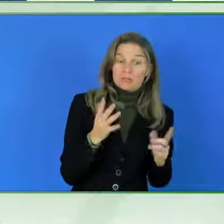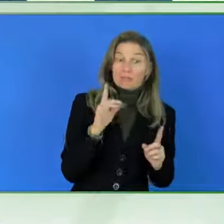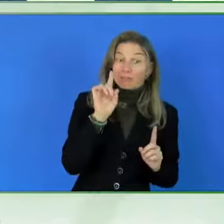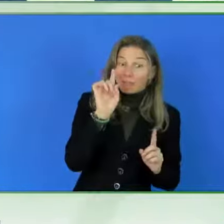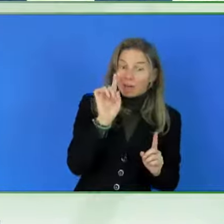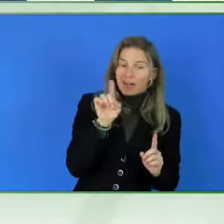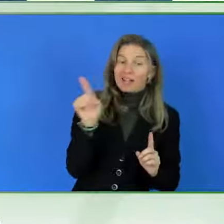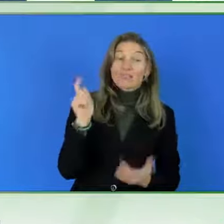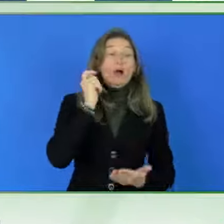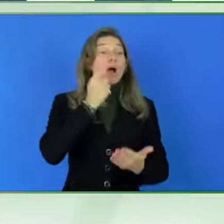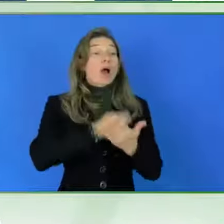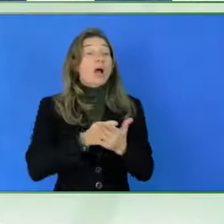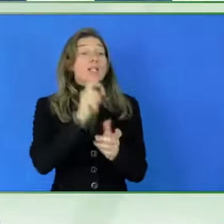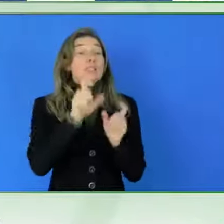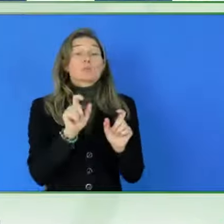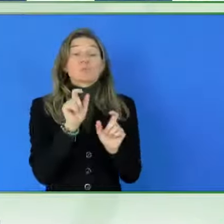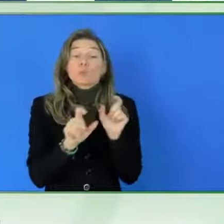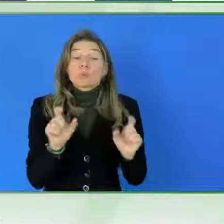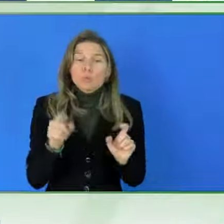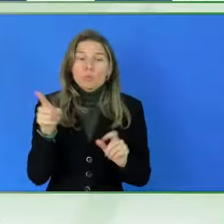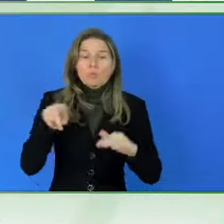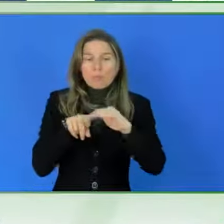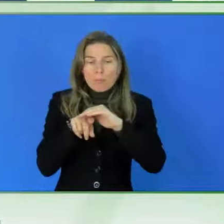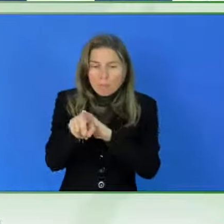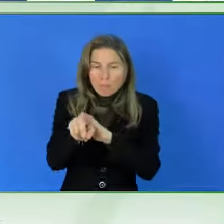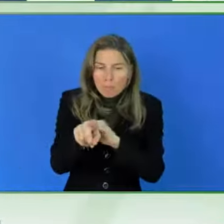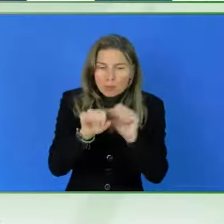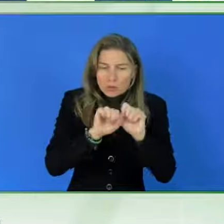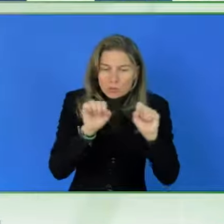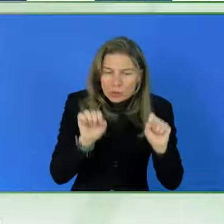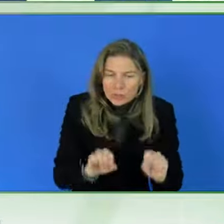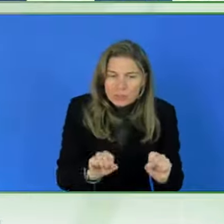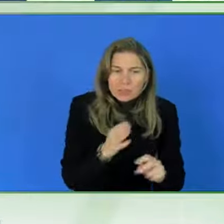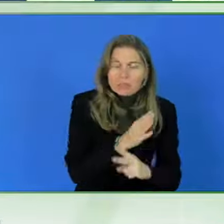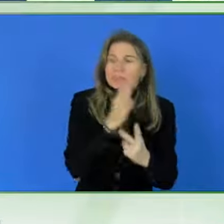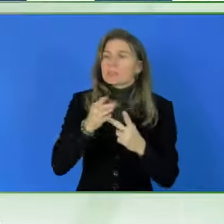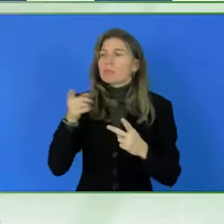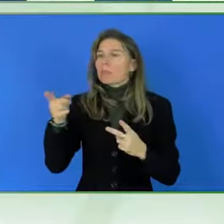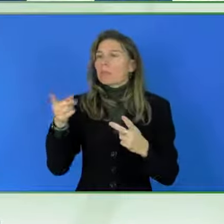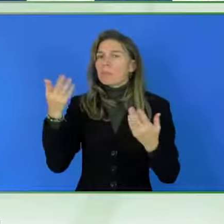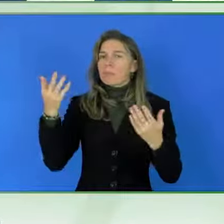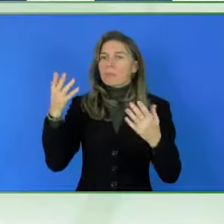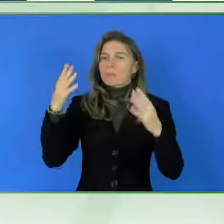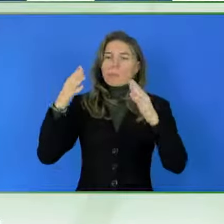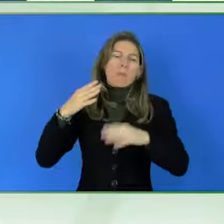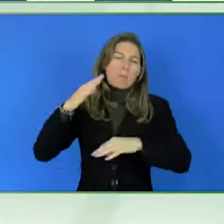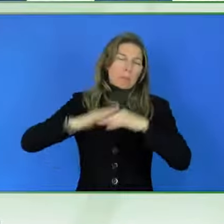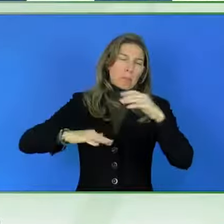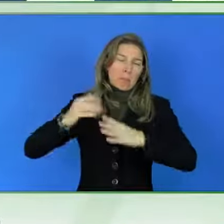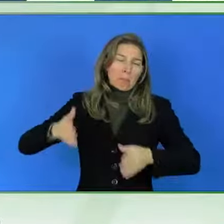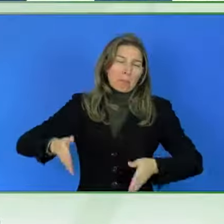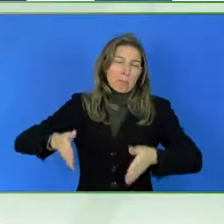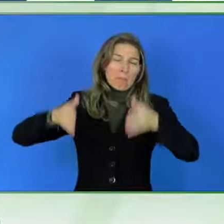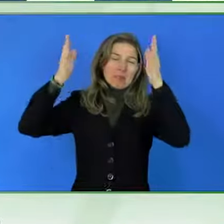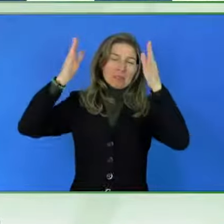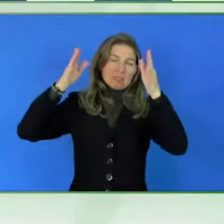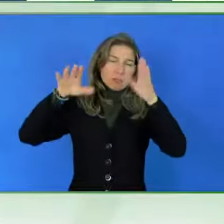metro systems themselves and indoor and building owners. And that means that